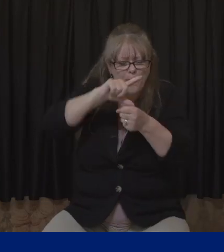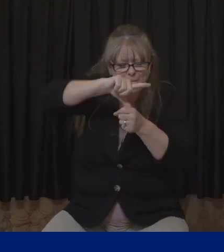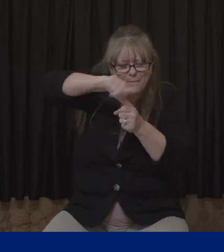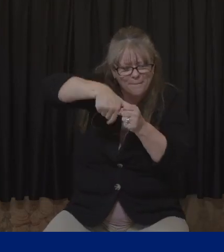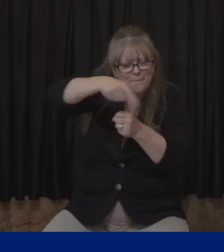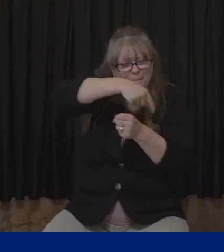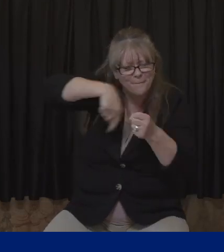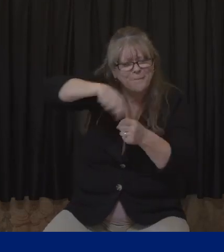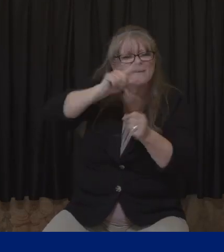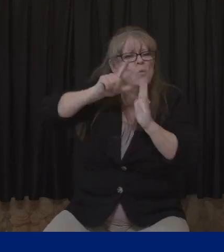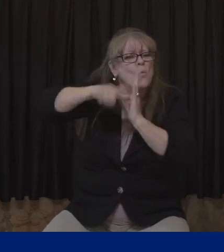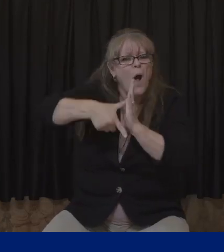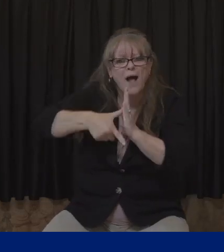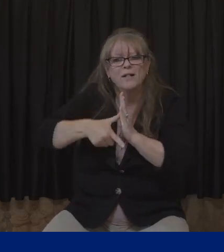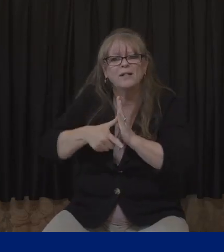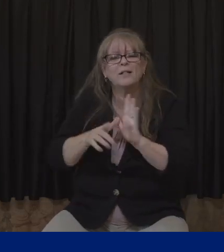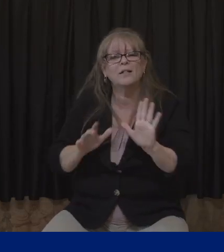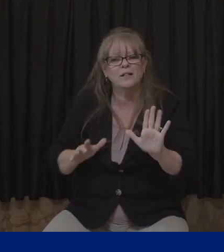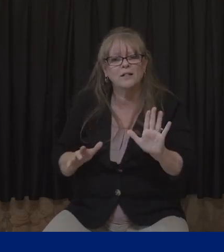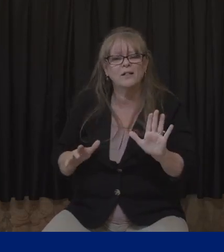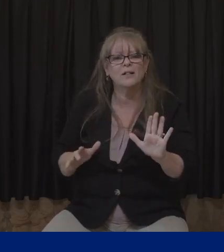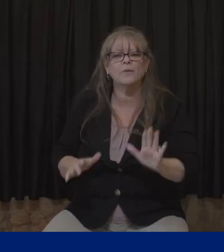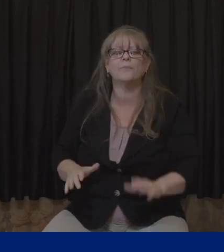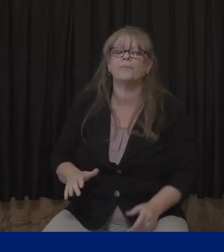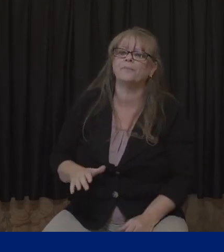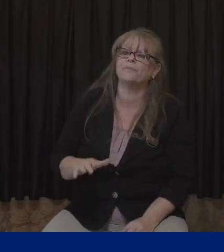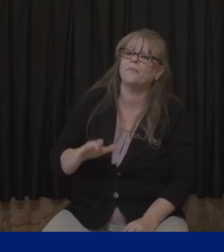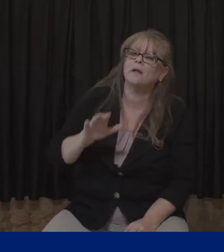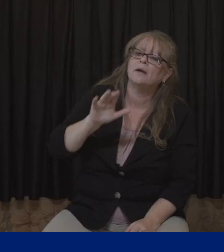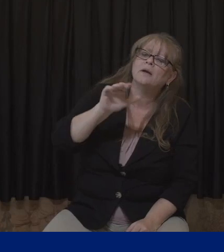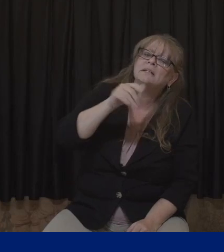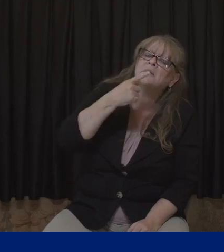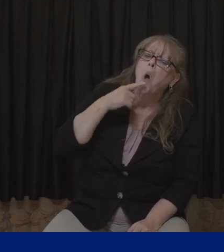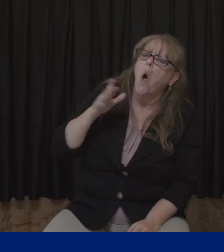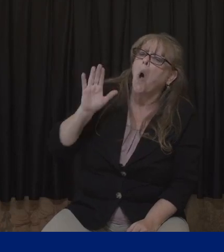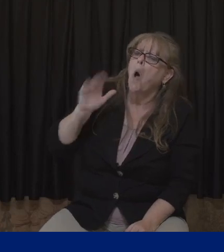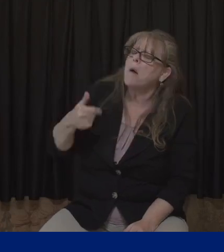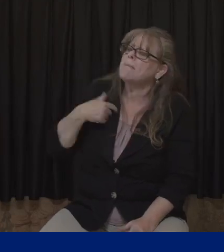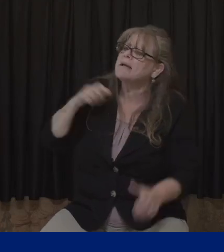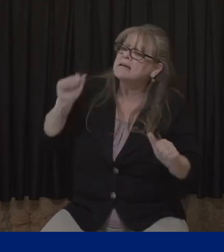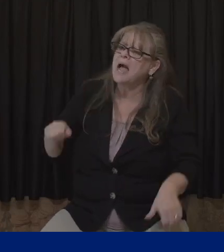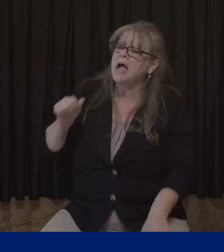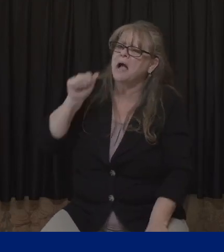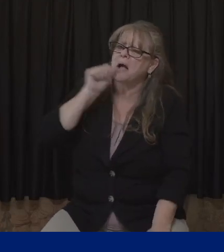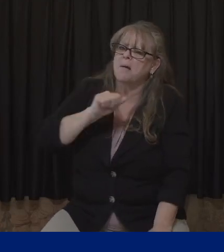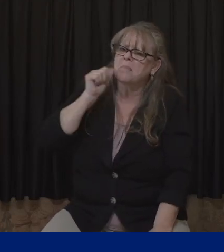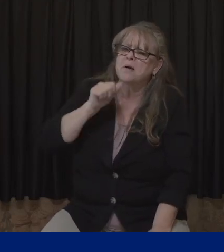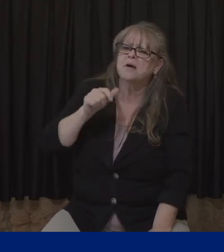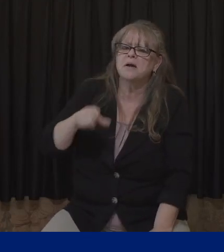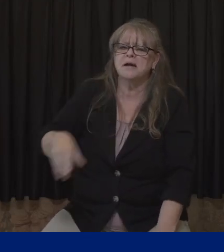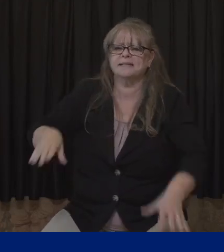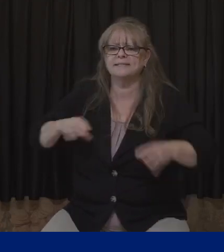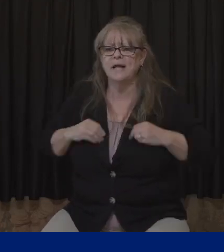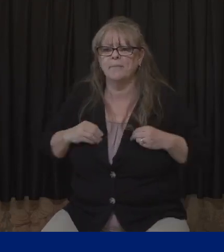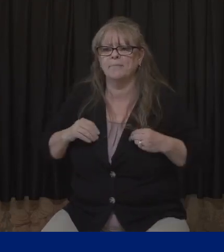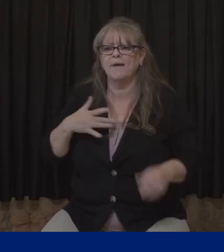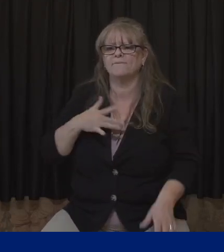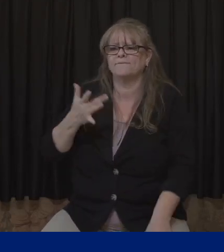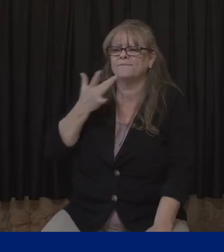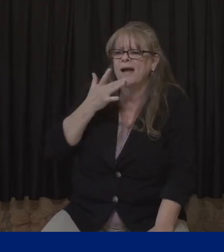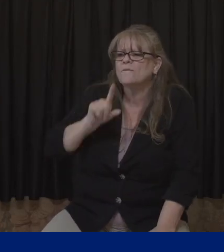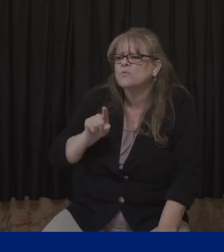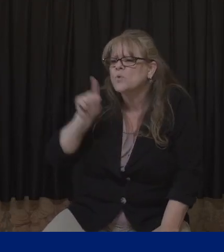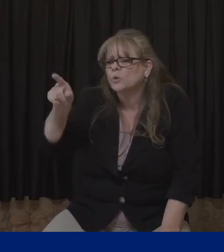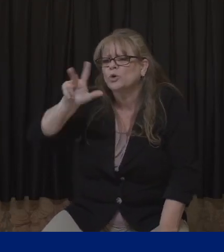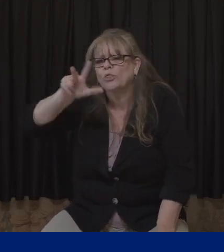two. You might have to say, you know what, I'm going to go to my third favorite park instead of the one I really wanted to go to because that's a 2-hour drive. And you know